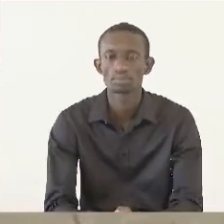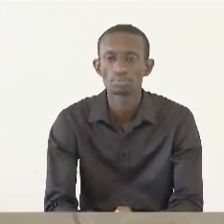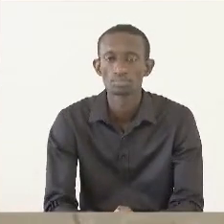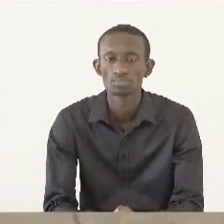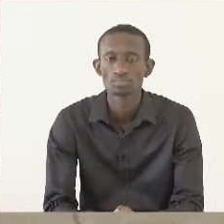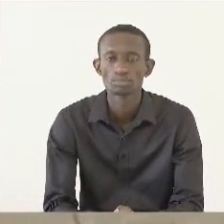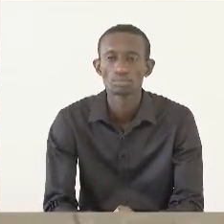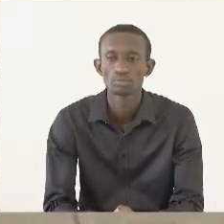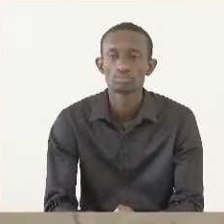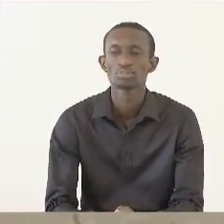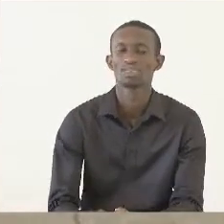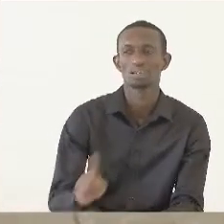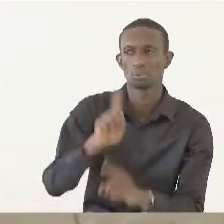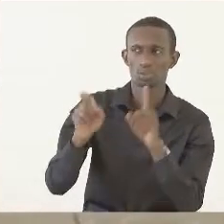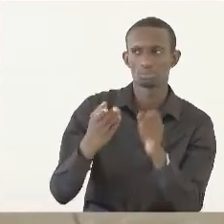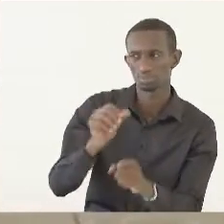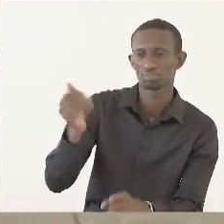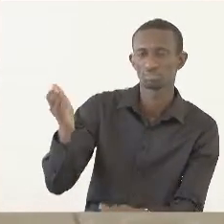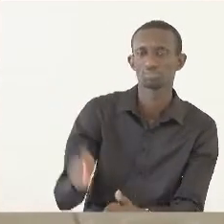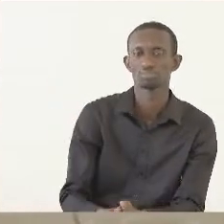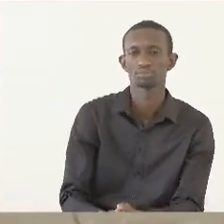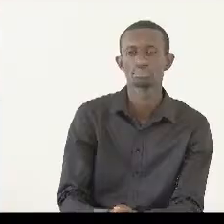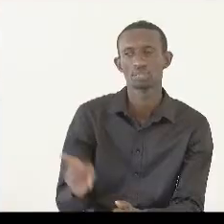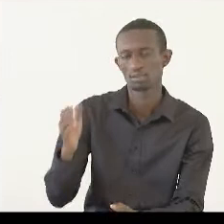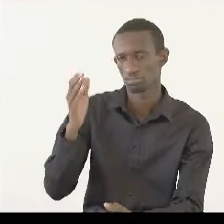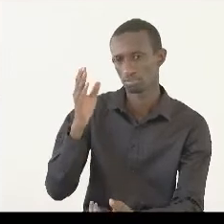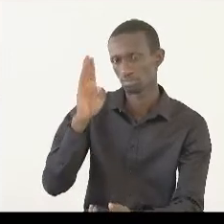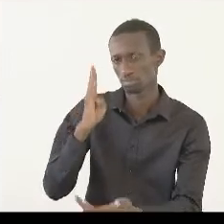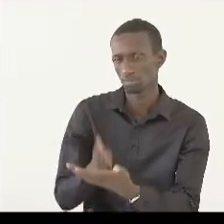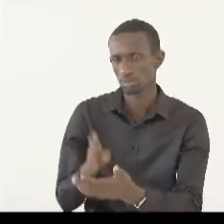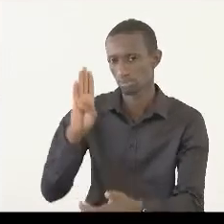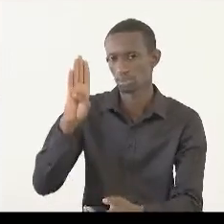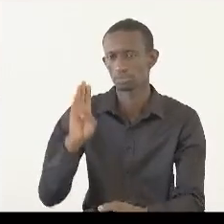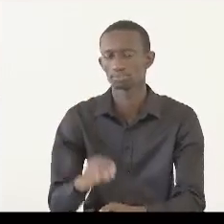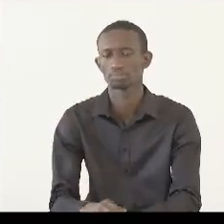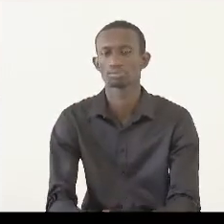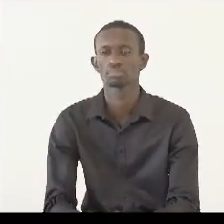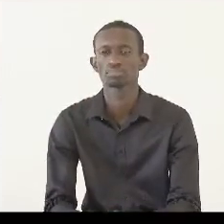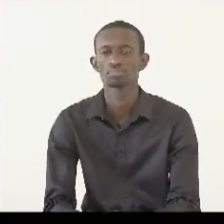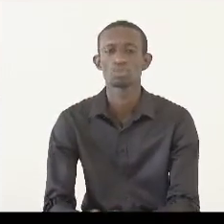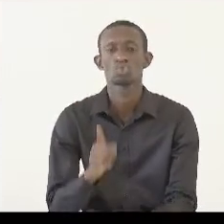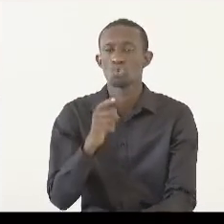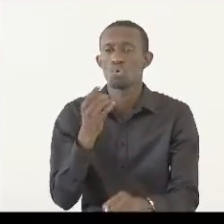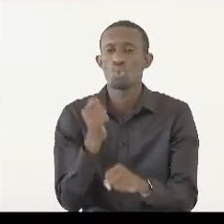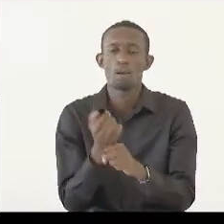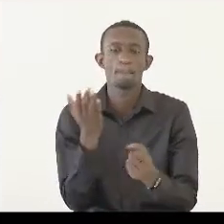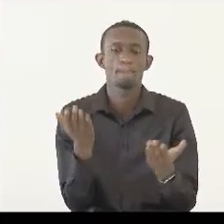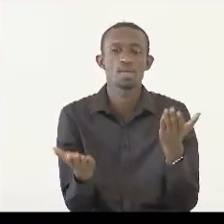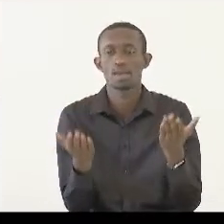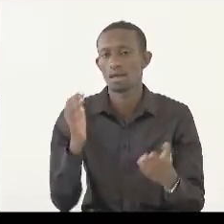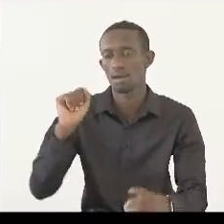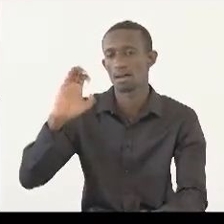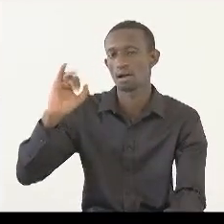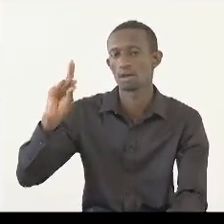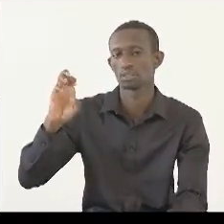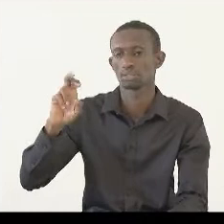So there was another question there, which is part B over there. Compare the acidity of methanoic acid